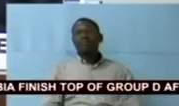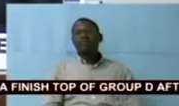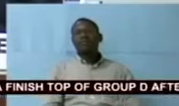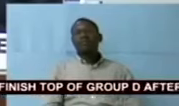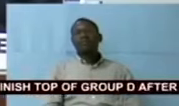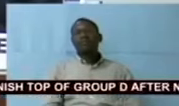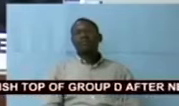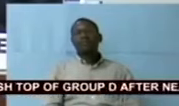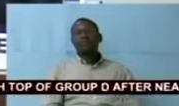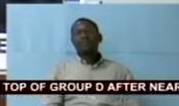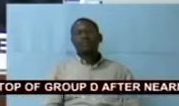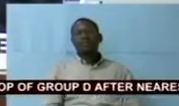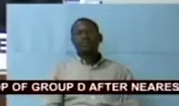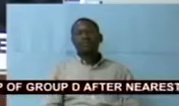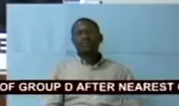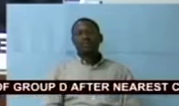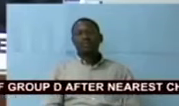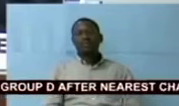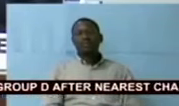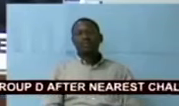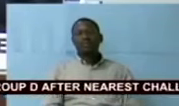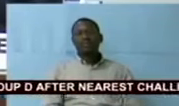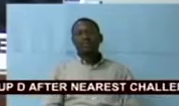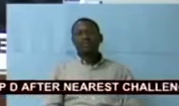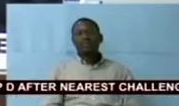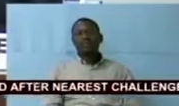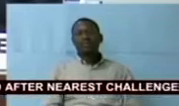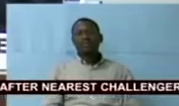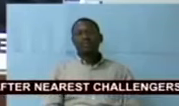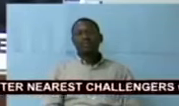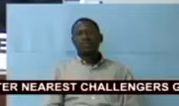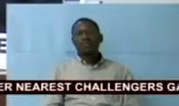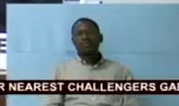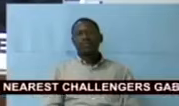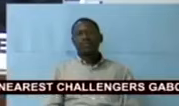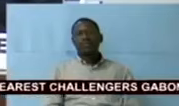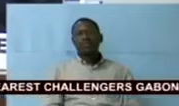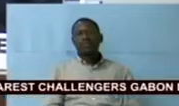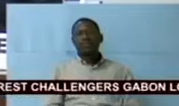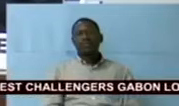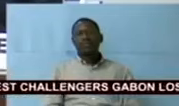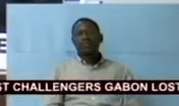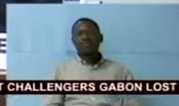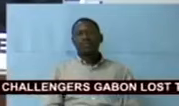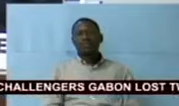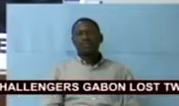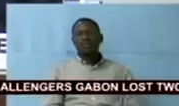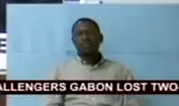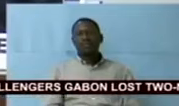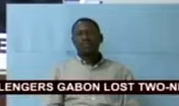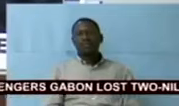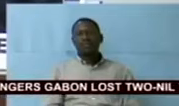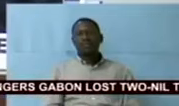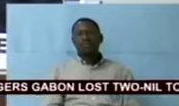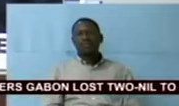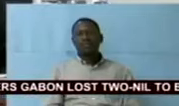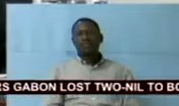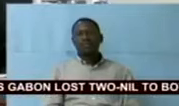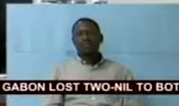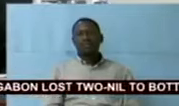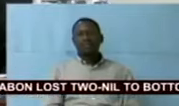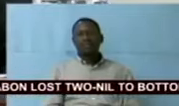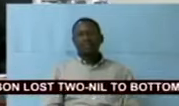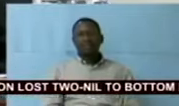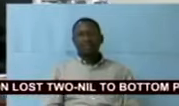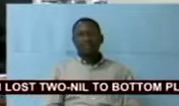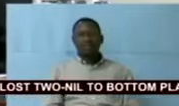na doli yake ya kanyile kama nyado nyama purka imuna fangala ka dunola doluka. Yeah,